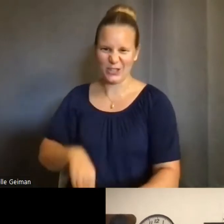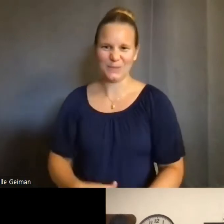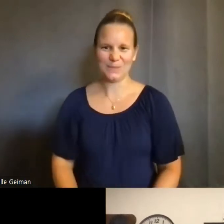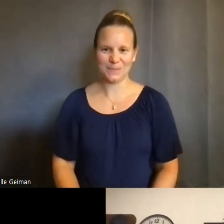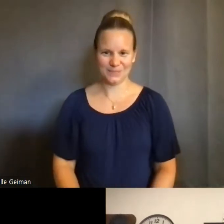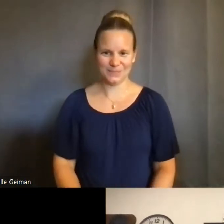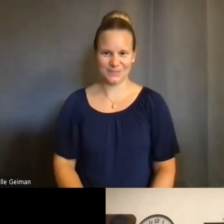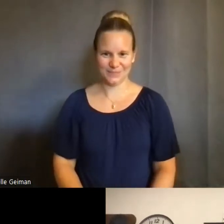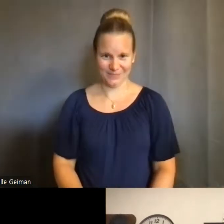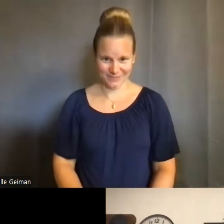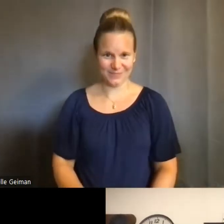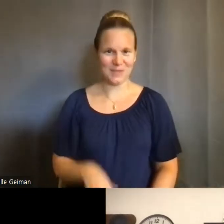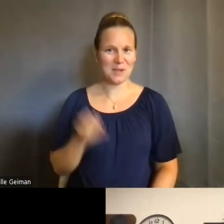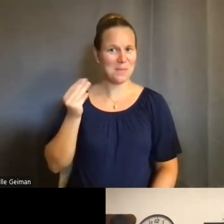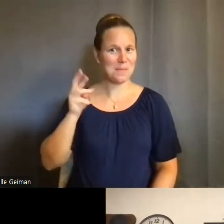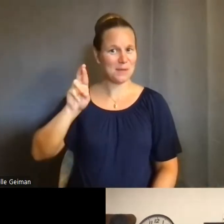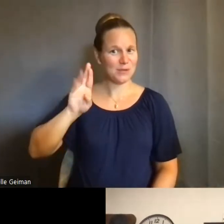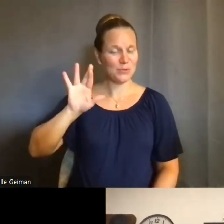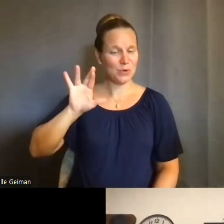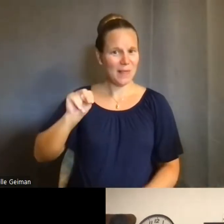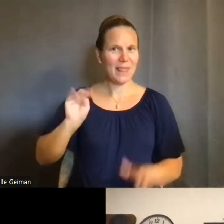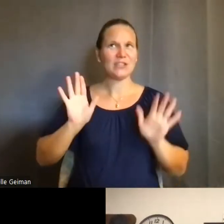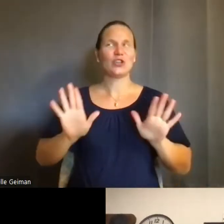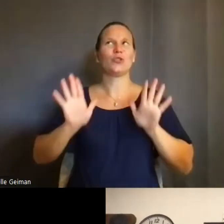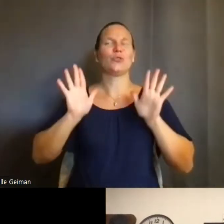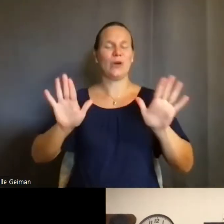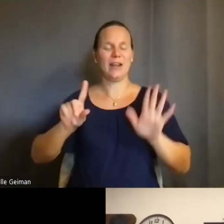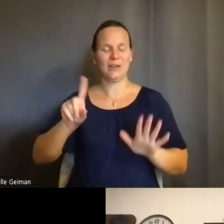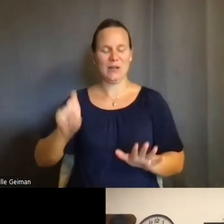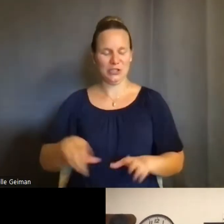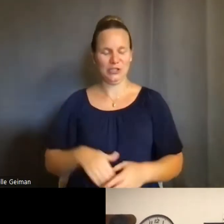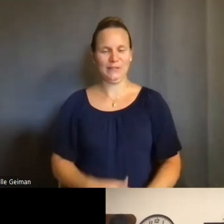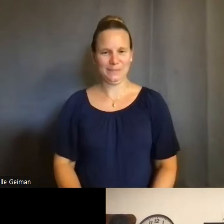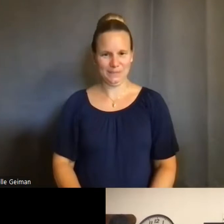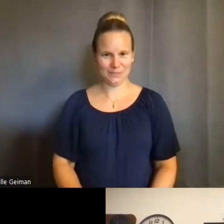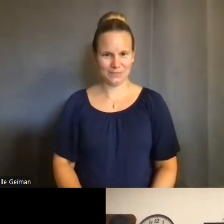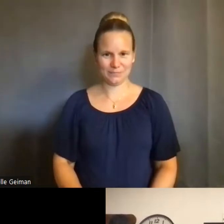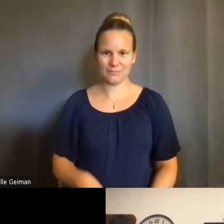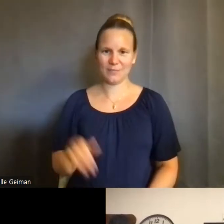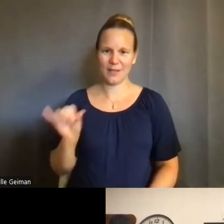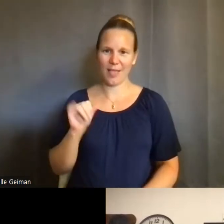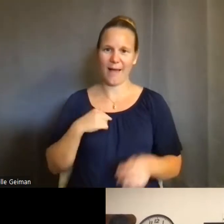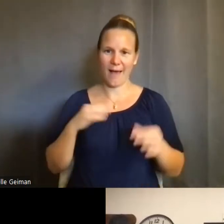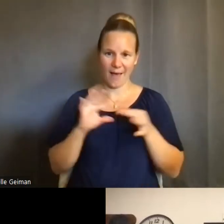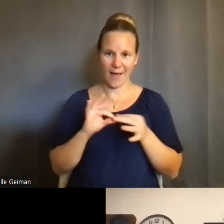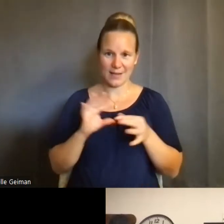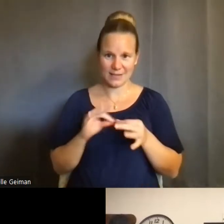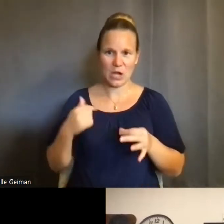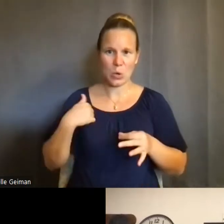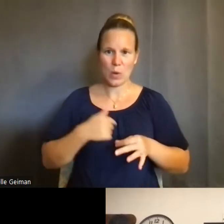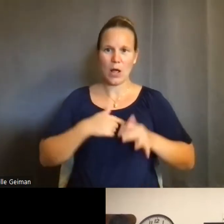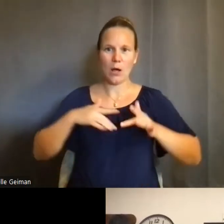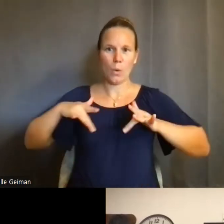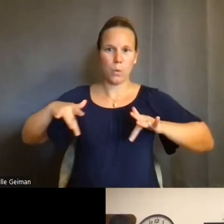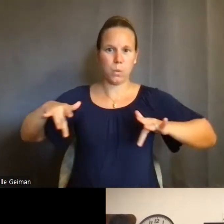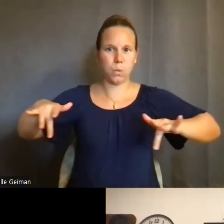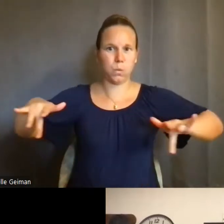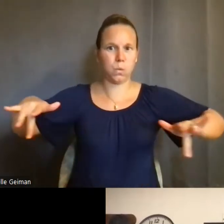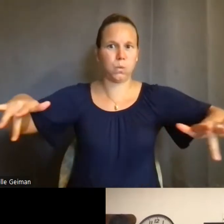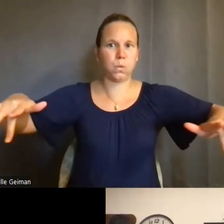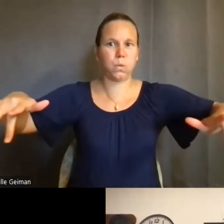Well, Mr. Rubin, that's a great question. So, like you said, we're rural, and in this community in King